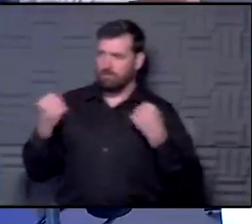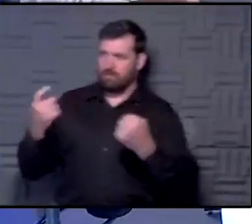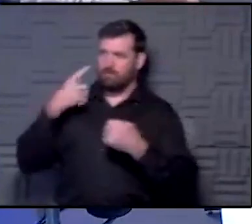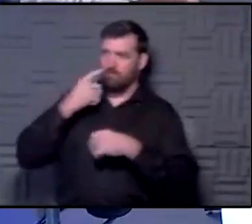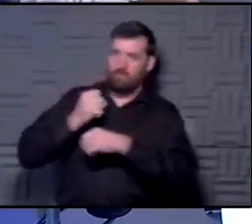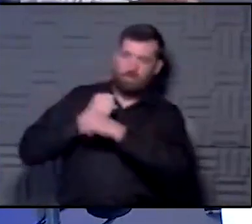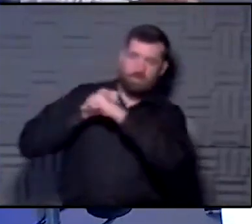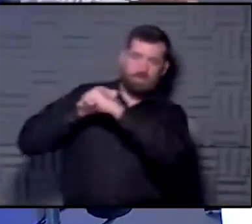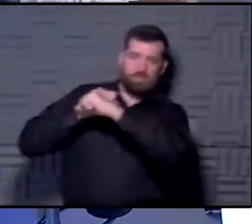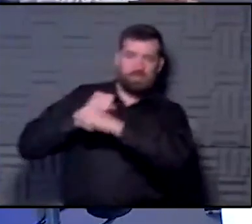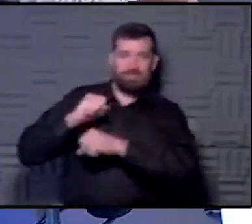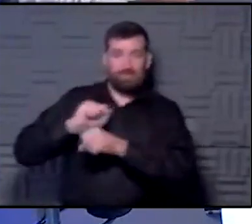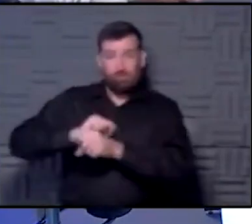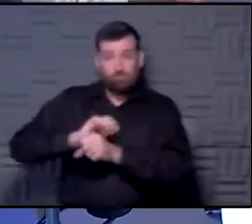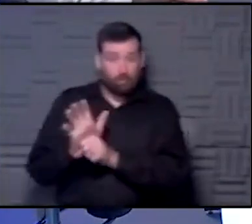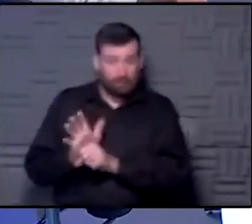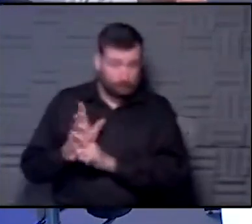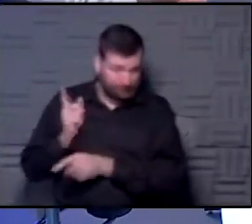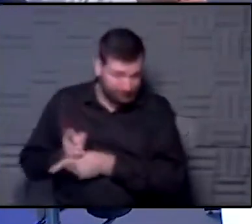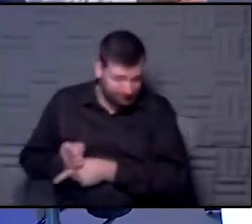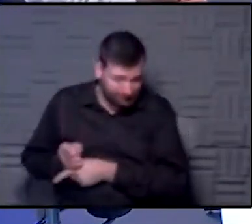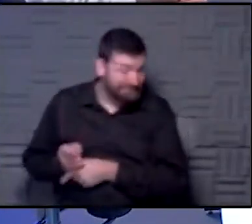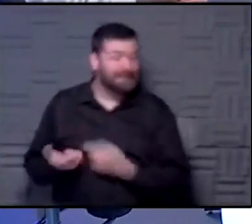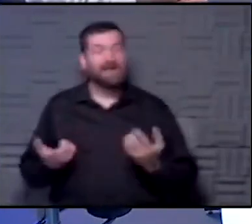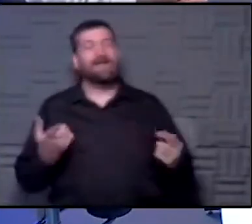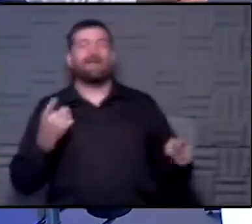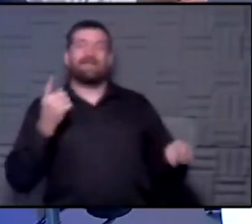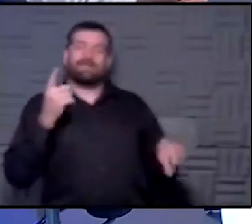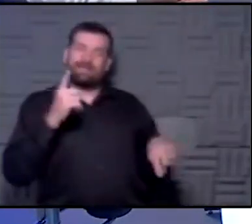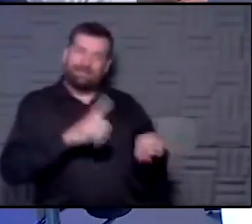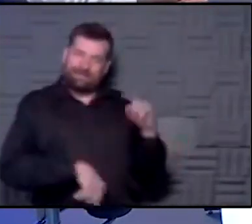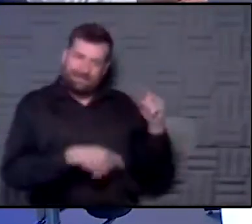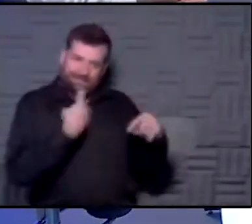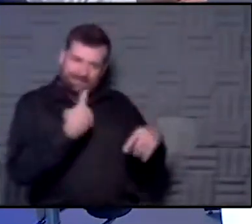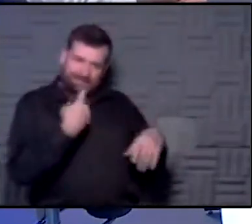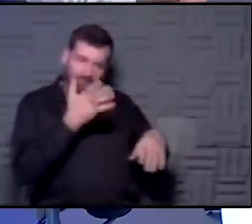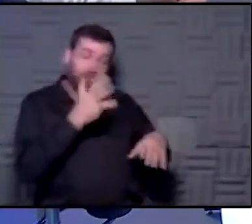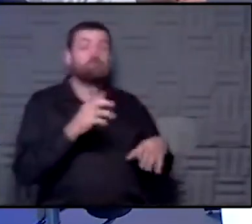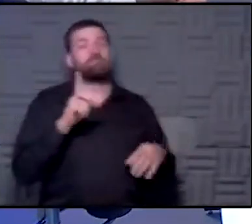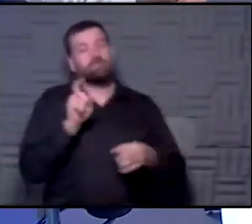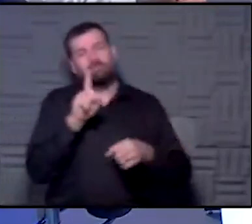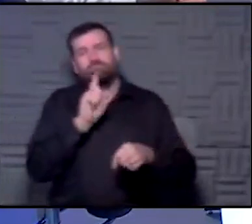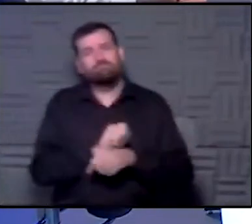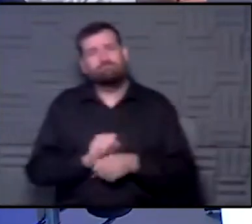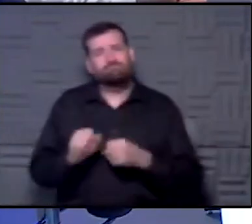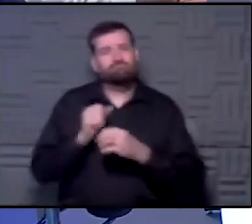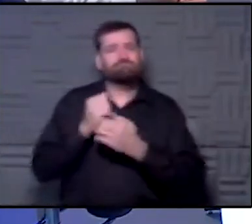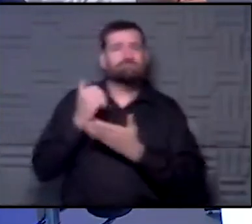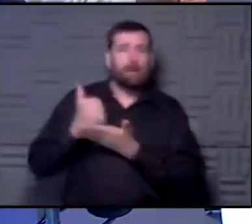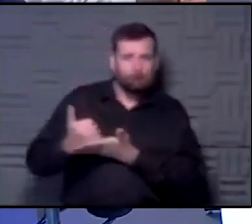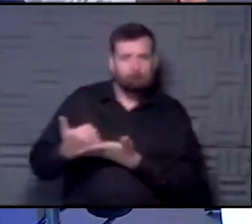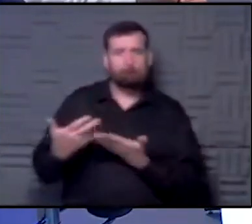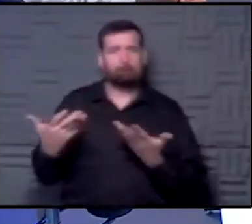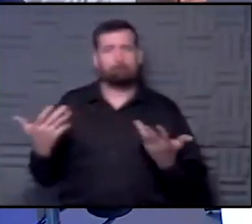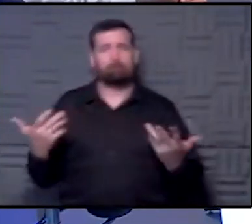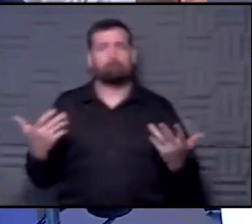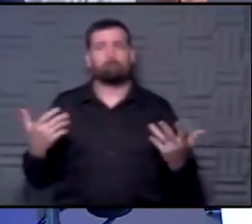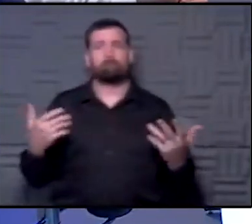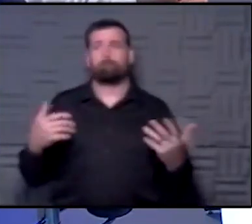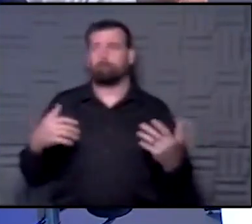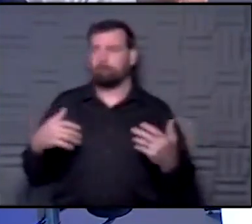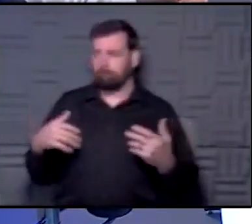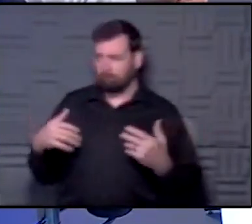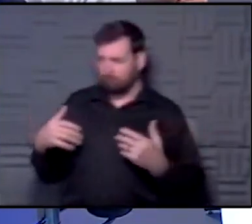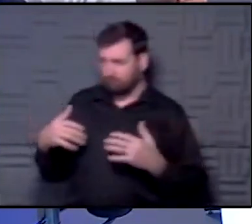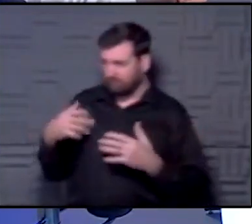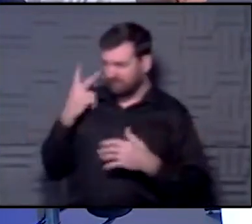evil coronavirus. Well, I can't say it will do it for sure. I mean, it definitely helps, right? Every bit helps, builds, right? if we Ooh, build wait a minute, I saw grapes